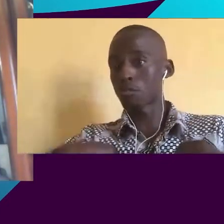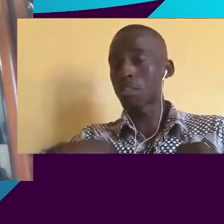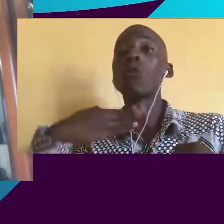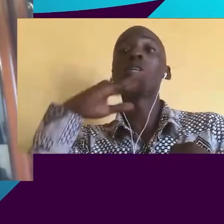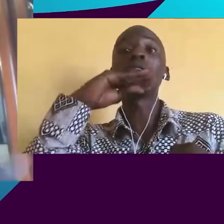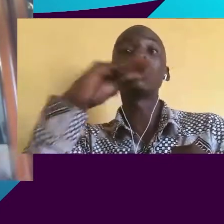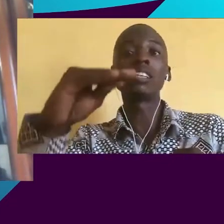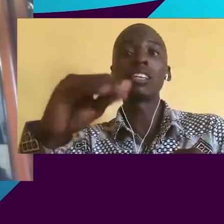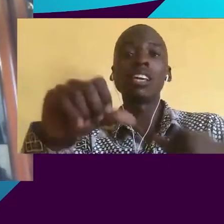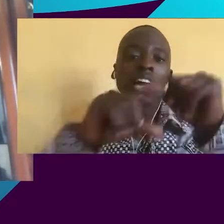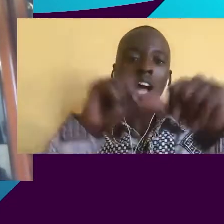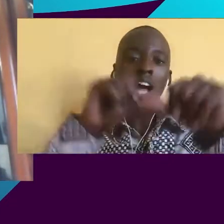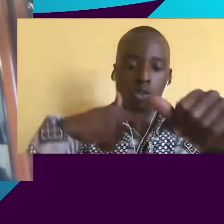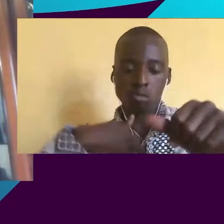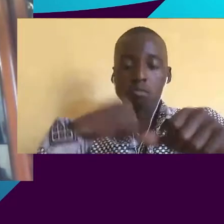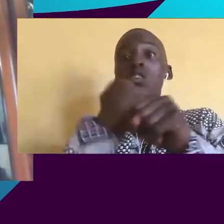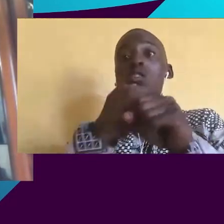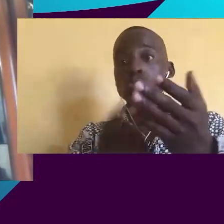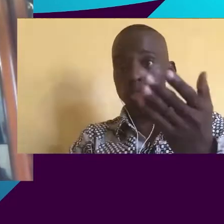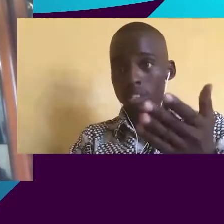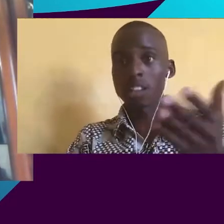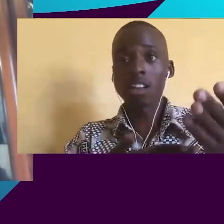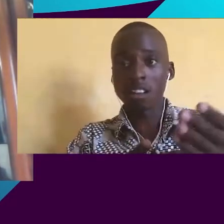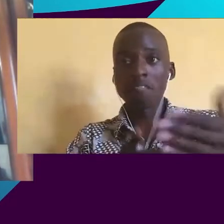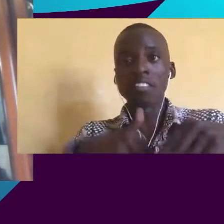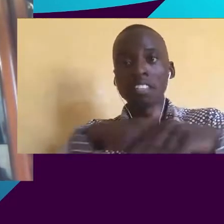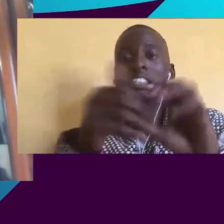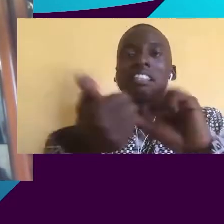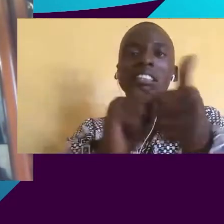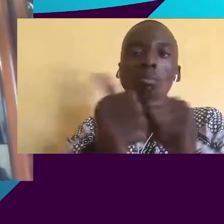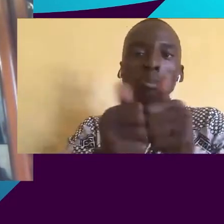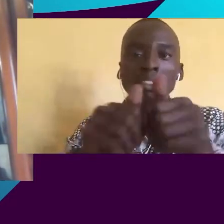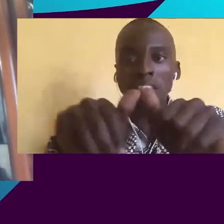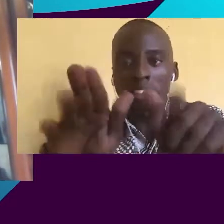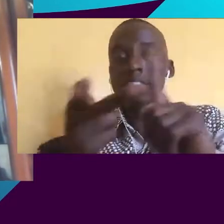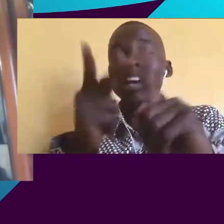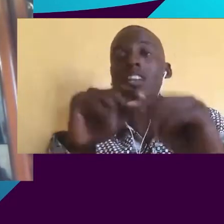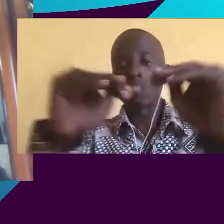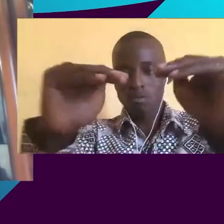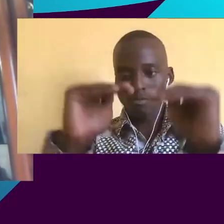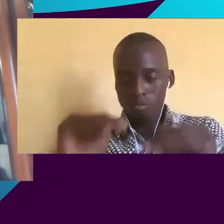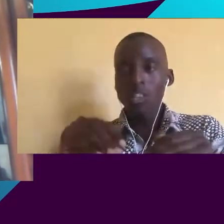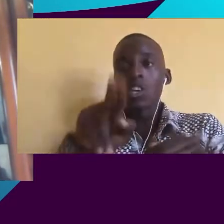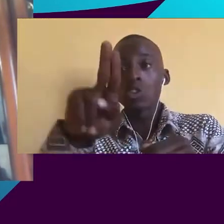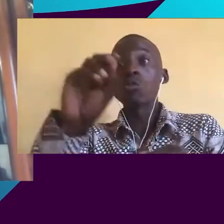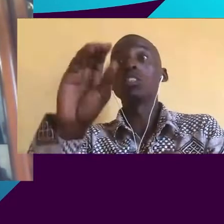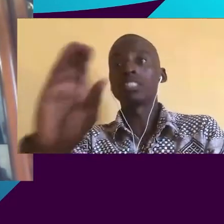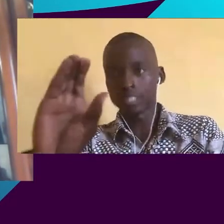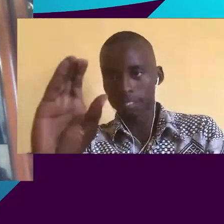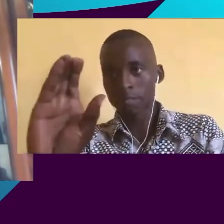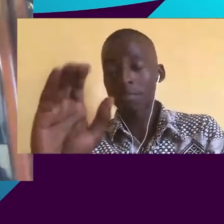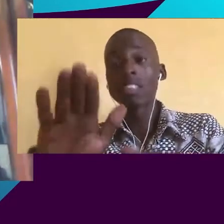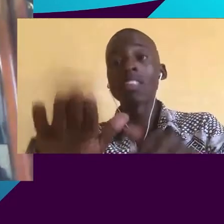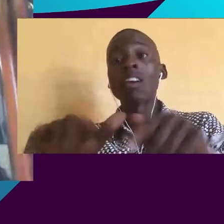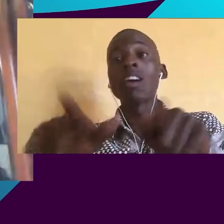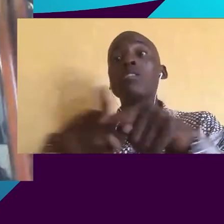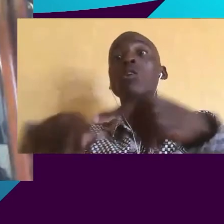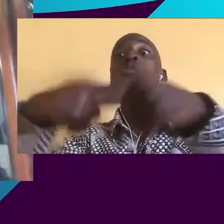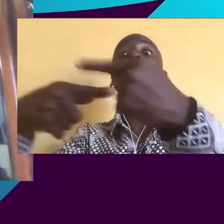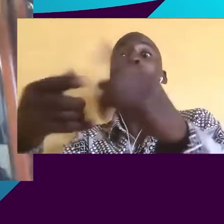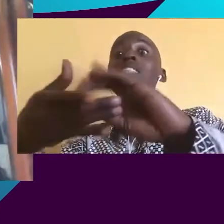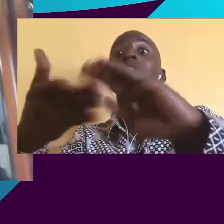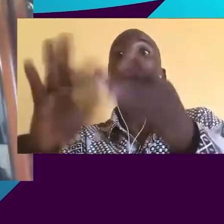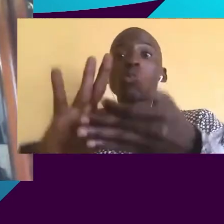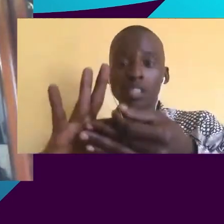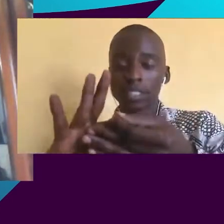do, and then go into the sports itself, then I would jump back into the UOC, and then I also go into the stakeholders, if that is okay with